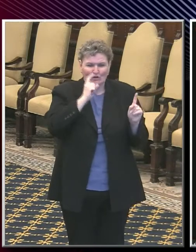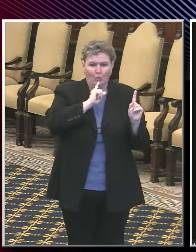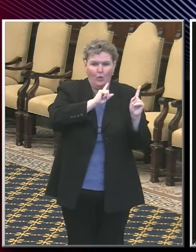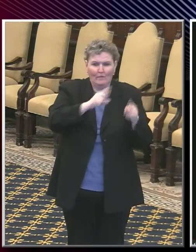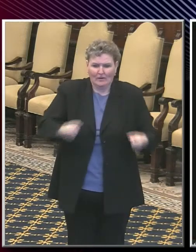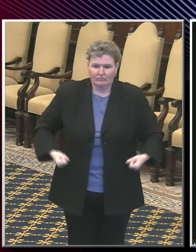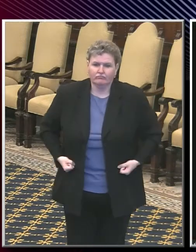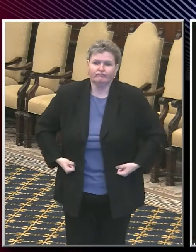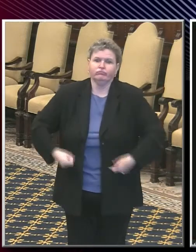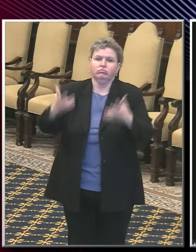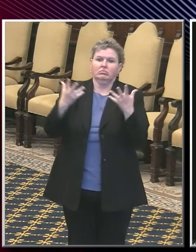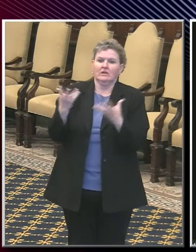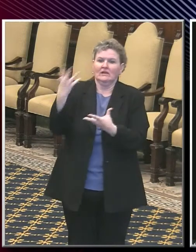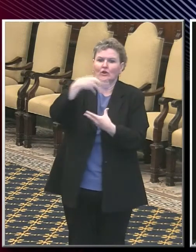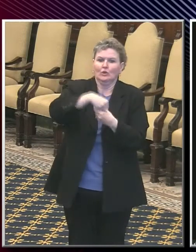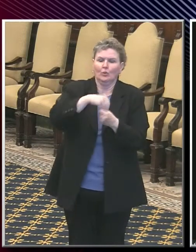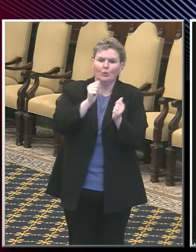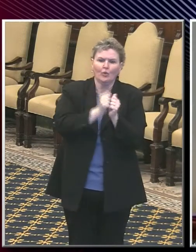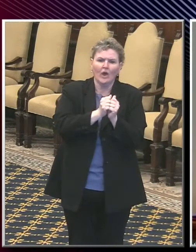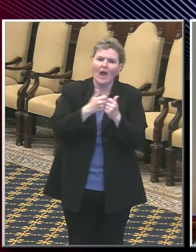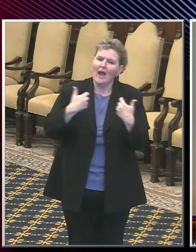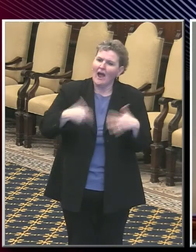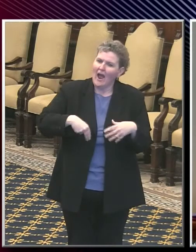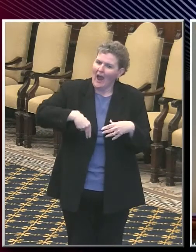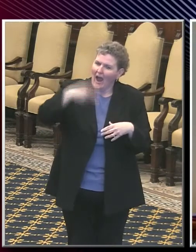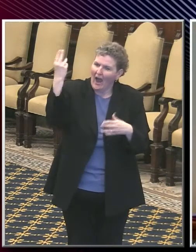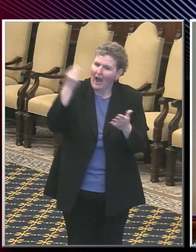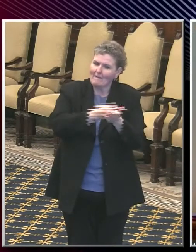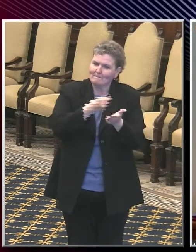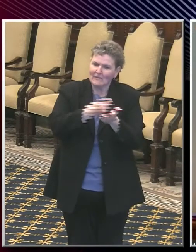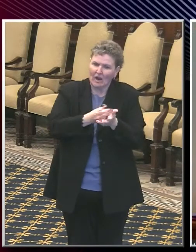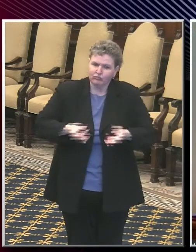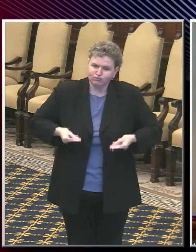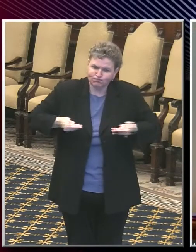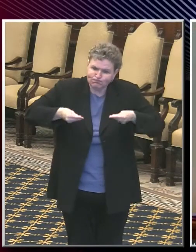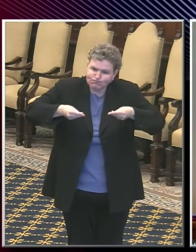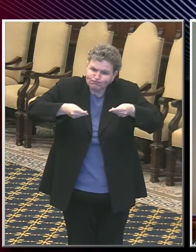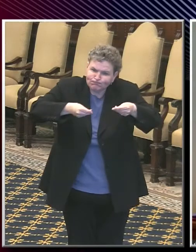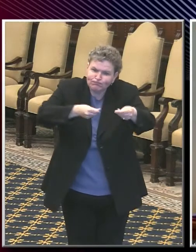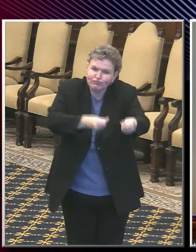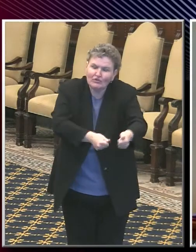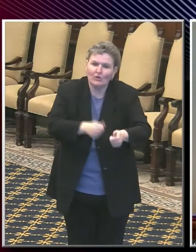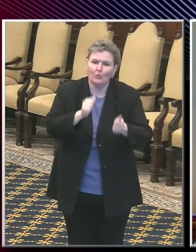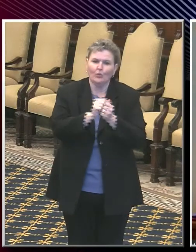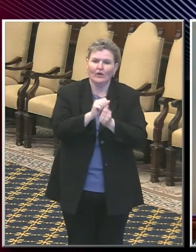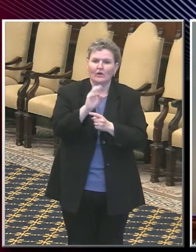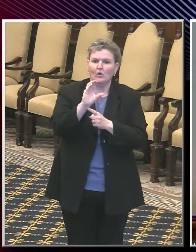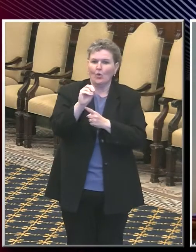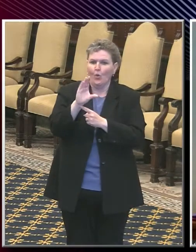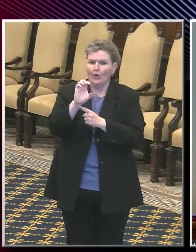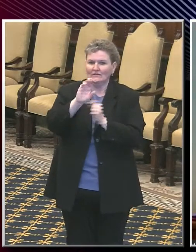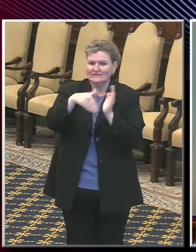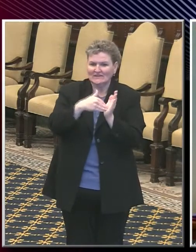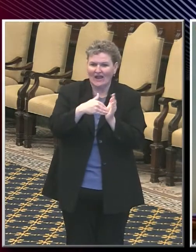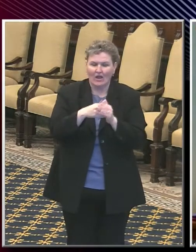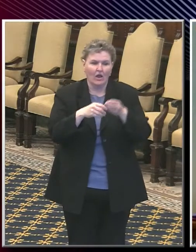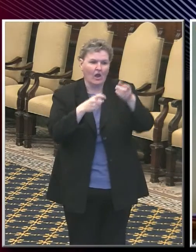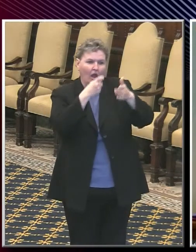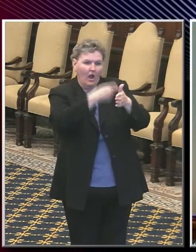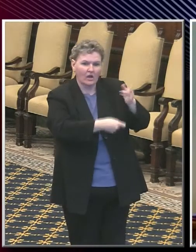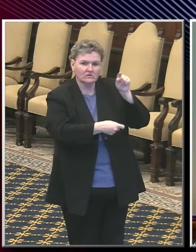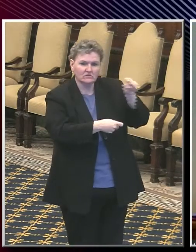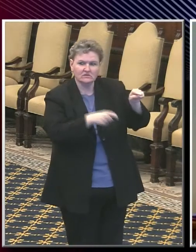skills. Thank you, sir. And I have one question for the mayor. Mr. Mayor, there's been some critique that the city hasn't spent the money that was allocated